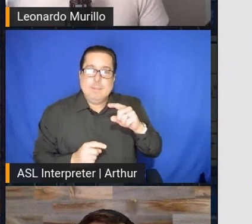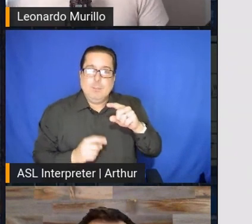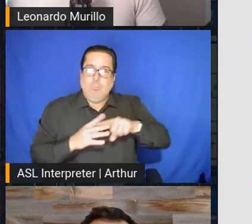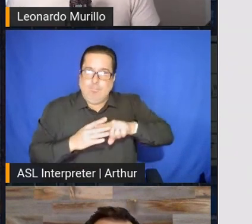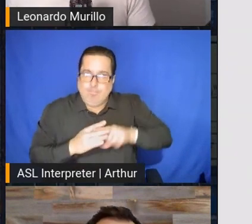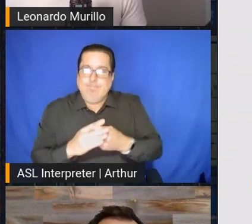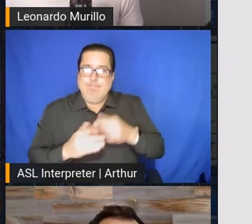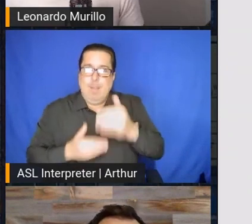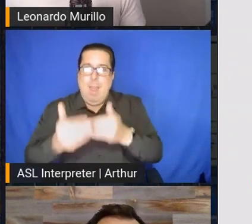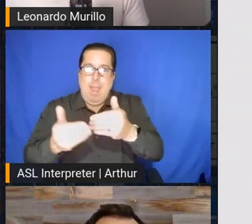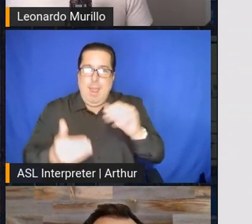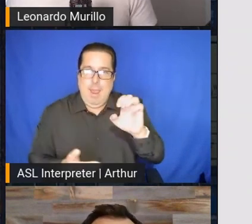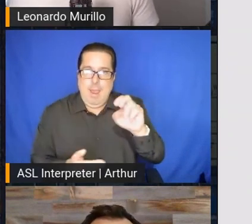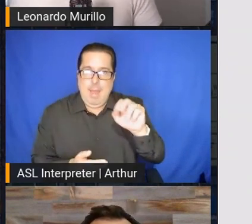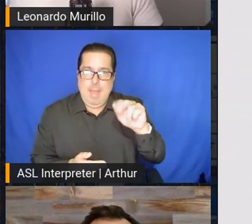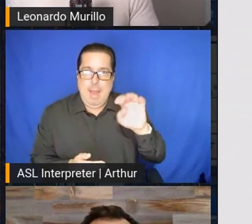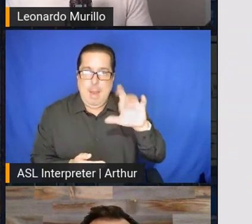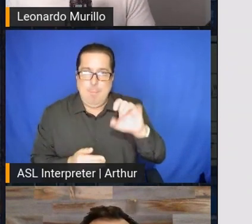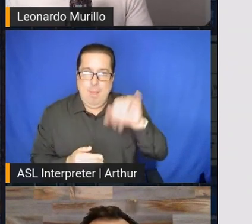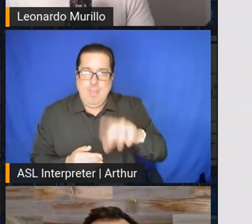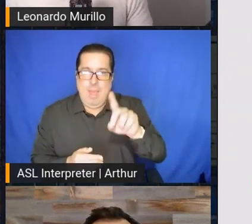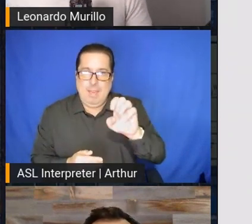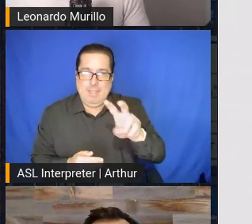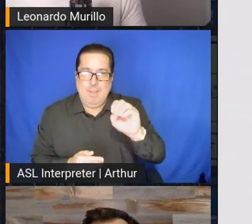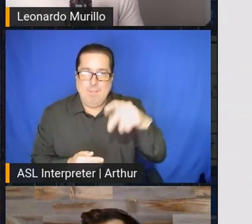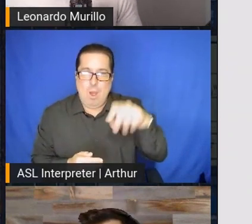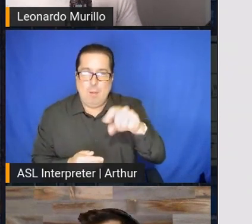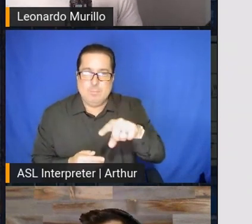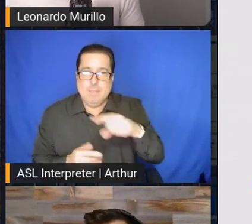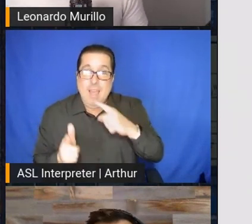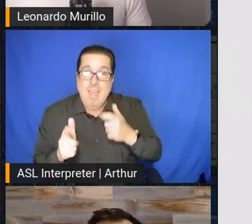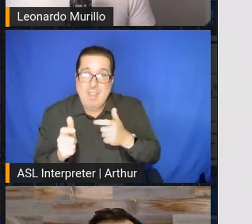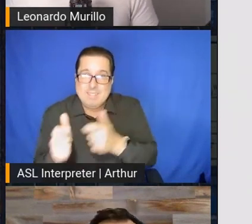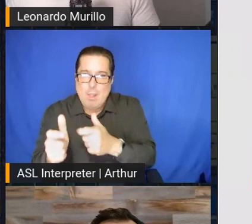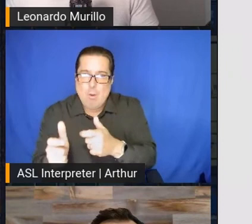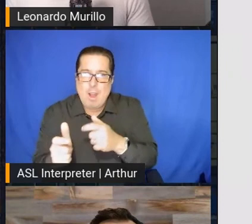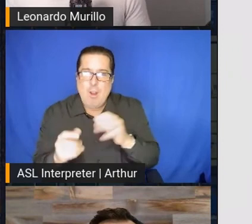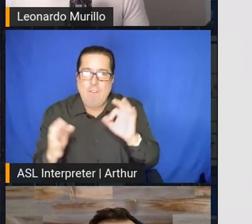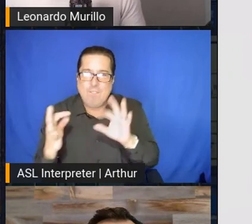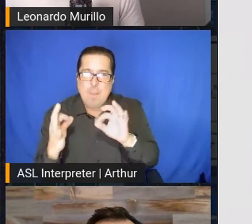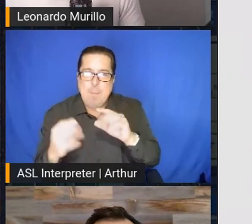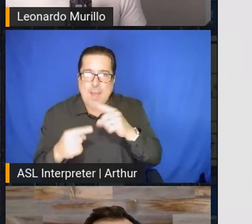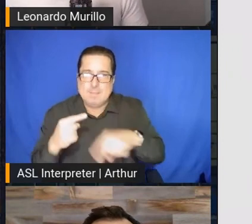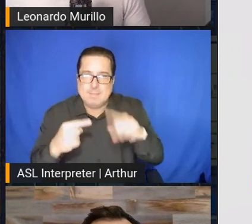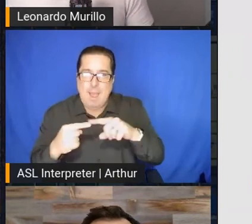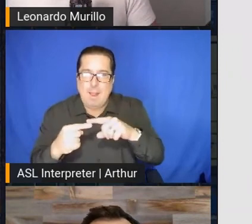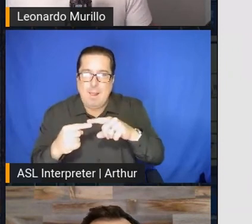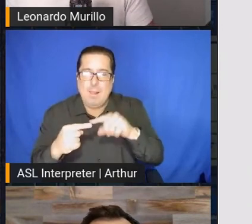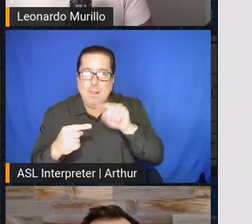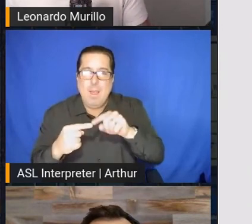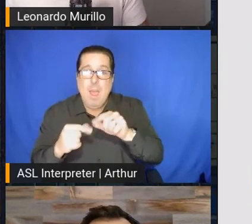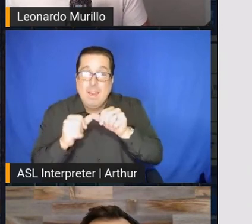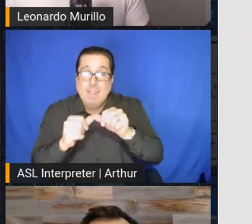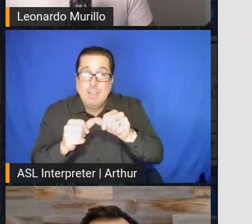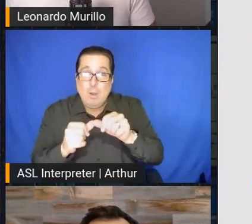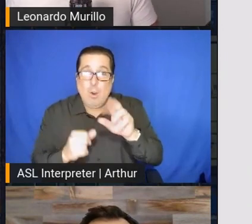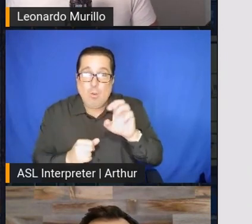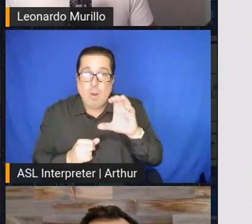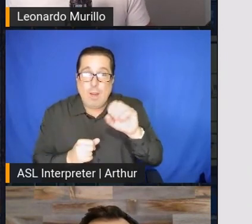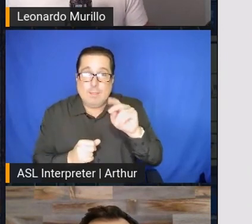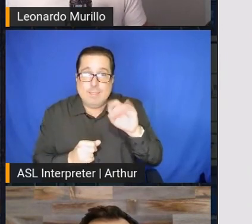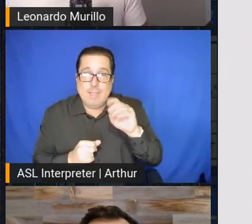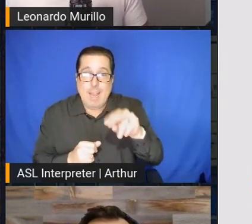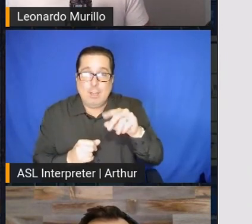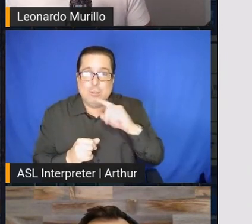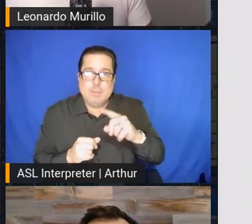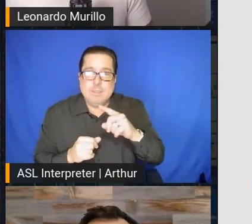objectives of DevOps, right, accelerating feedback cycles, continuous reconciliation is as fast of a feedback cycle as you